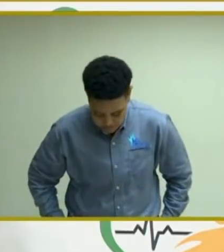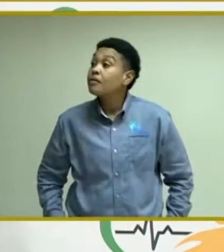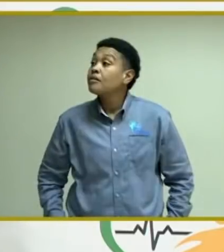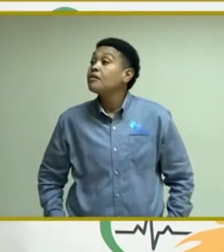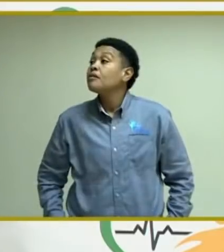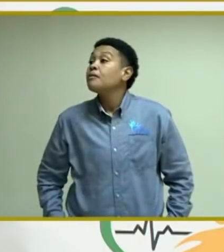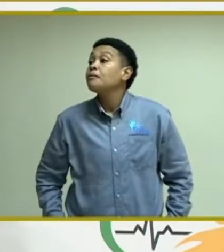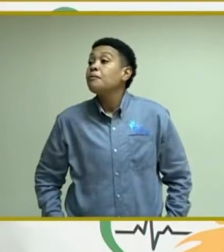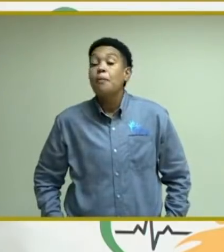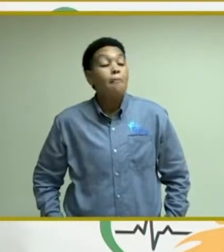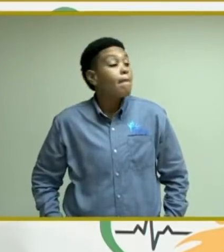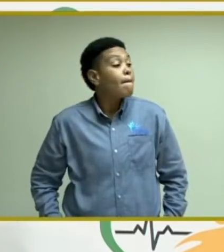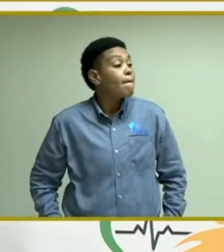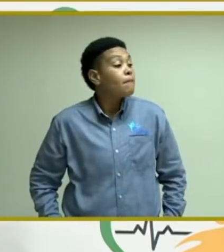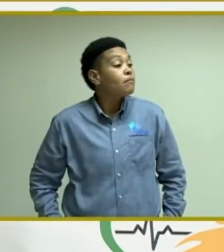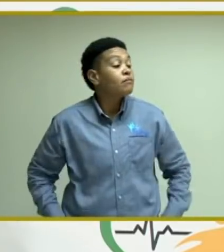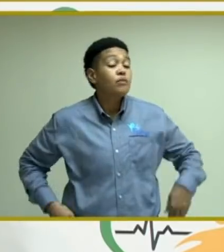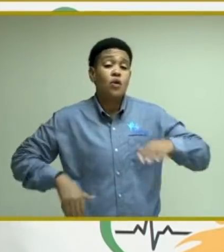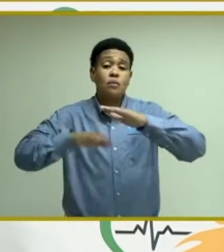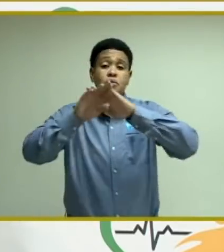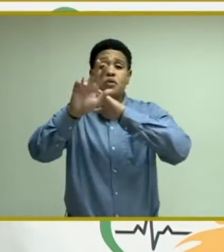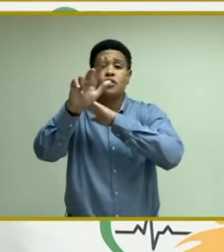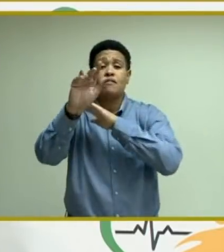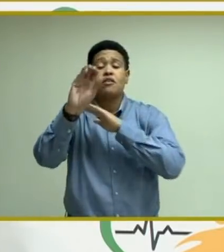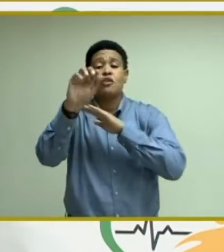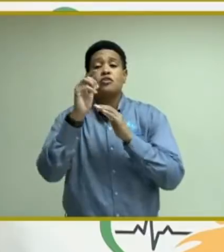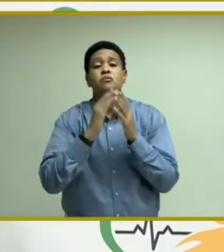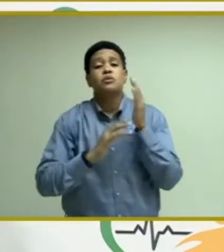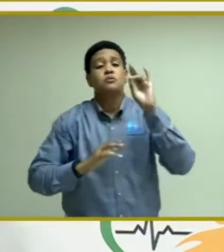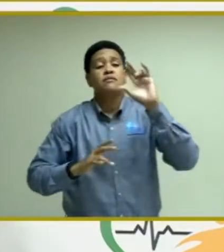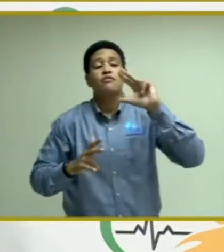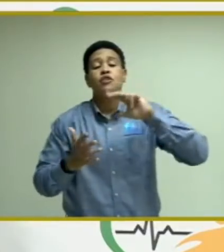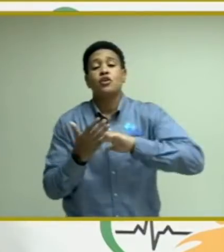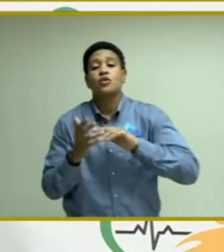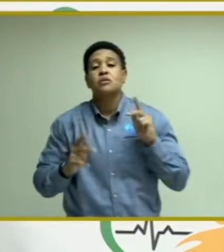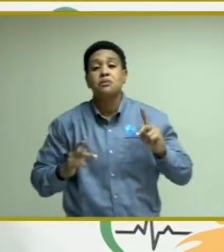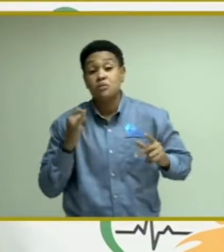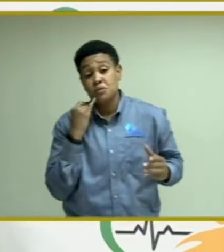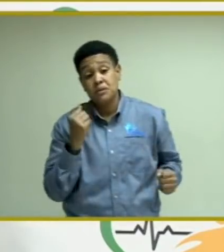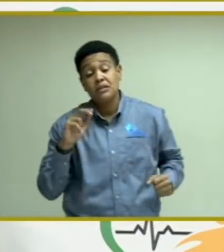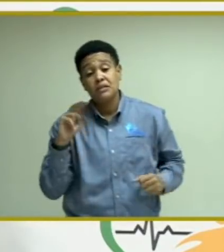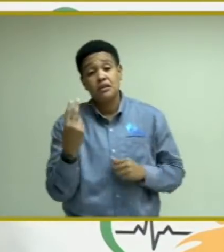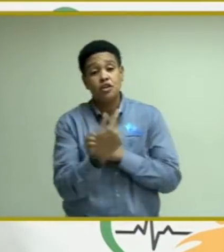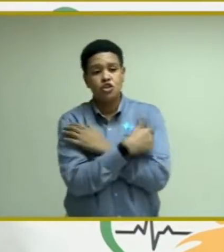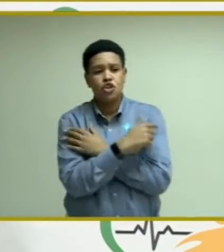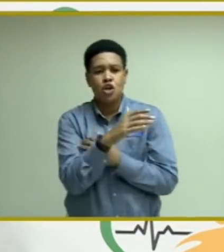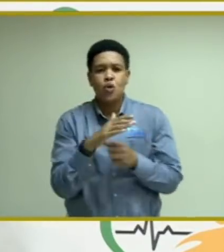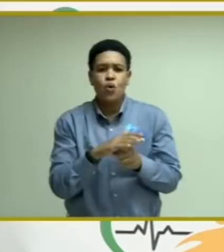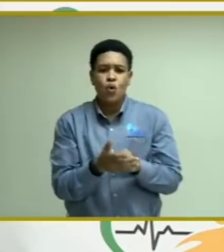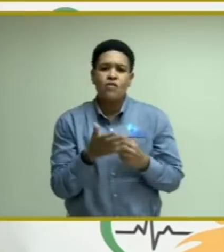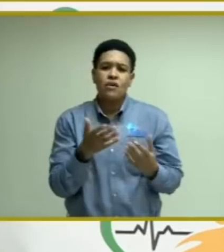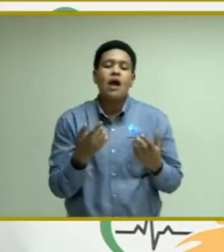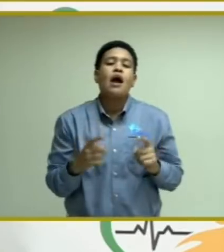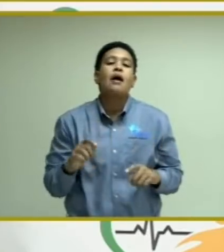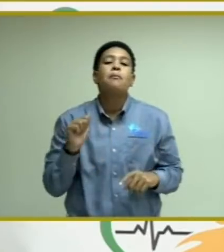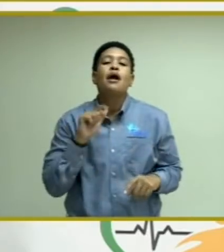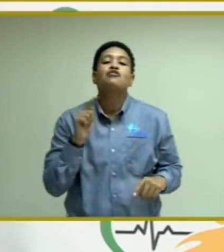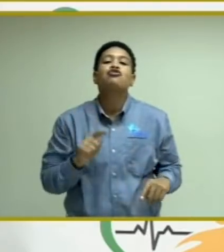of October, some 73,000 persons are due their second dose of the COVID-19 vaccine, the